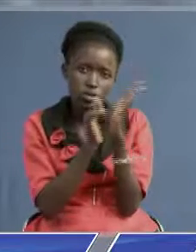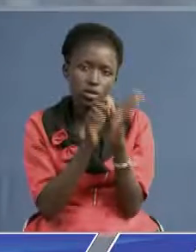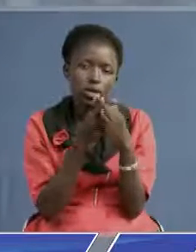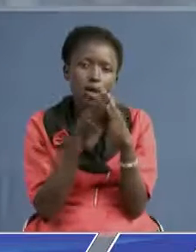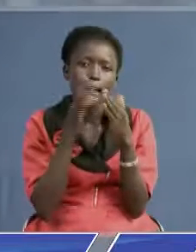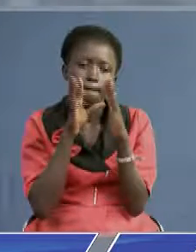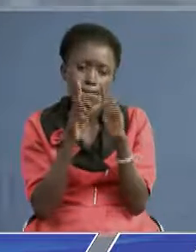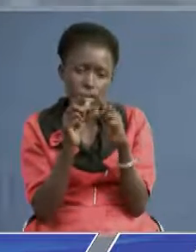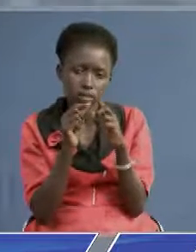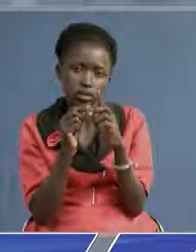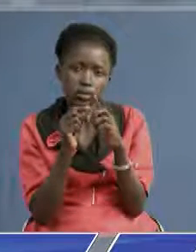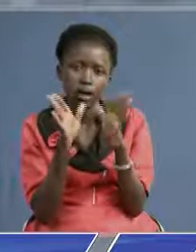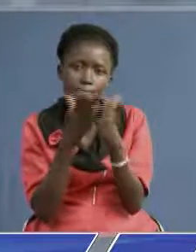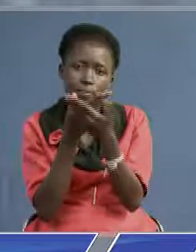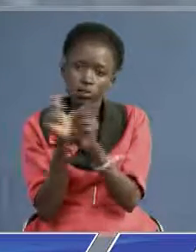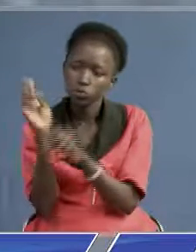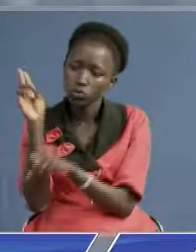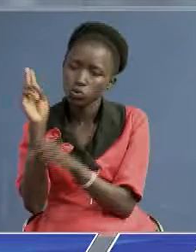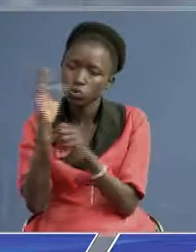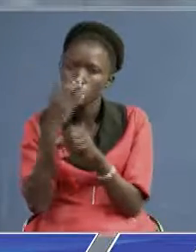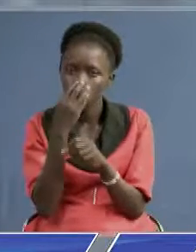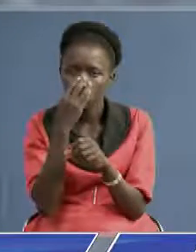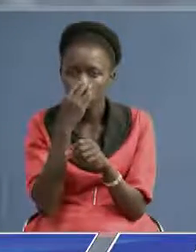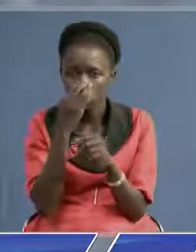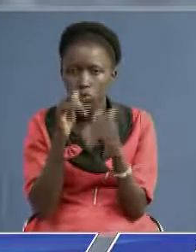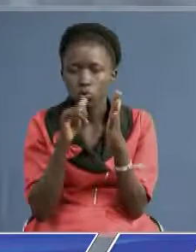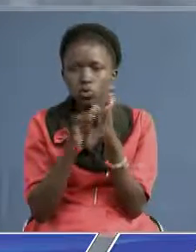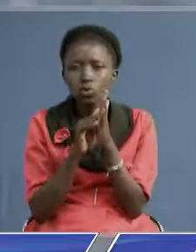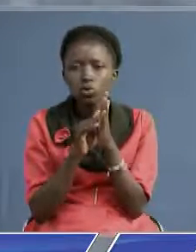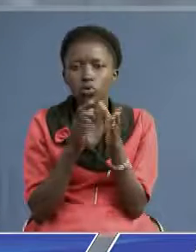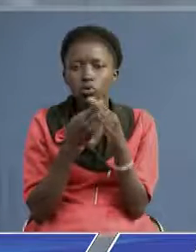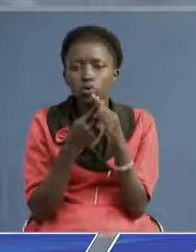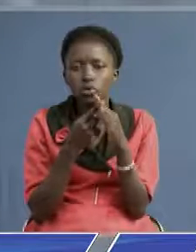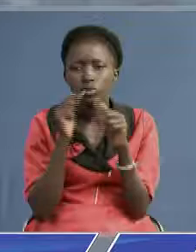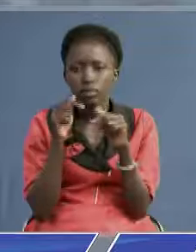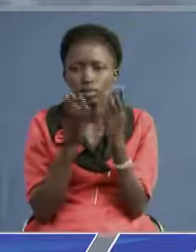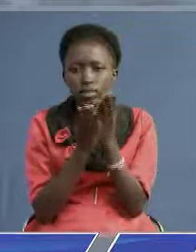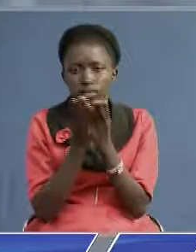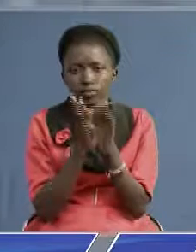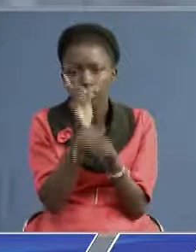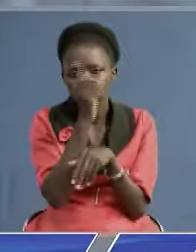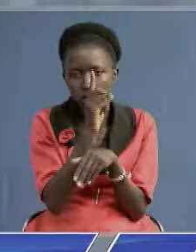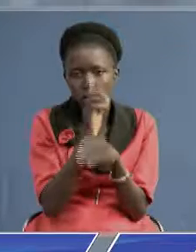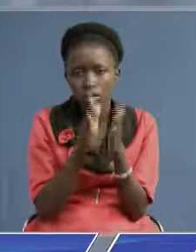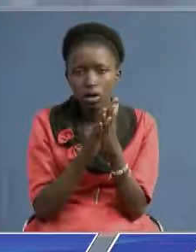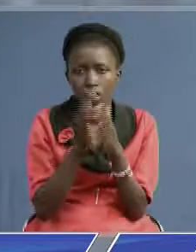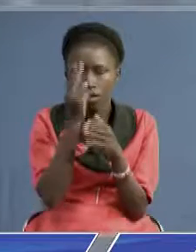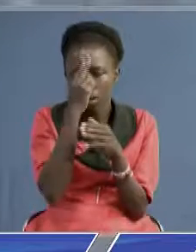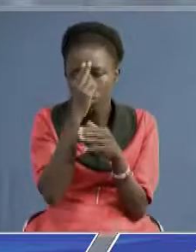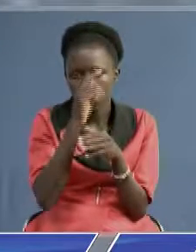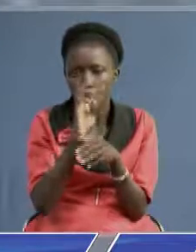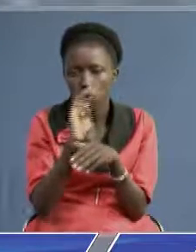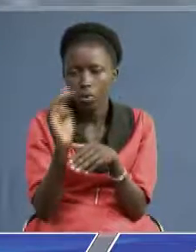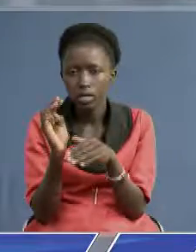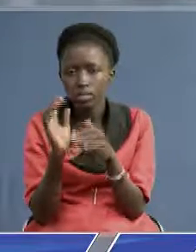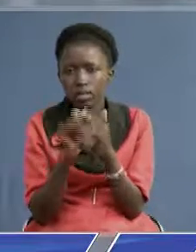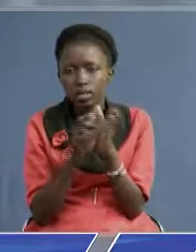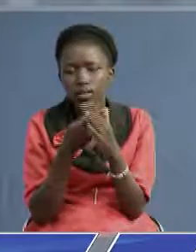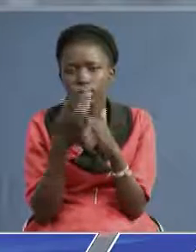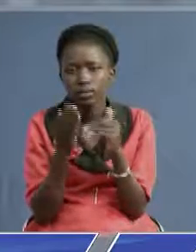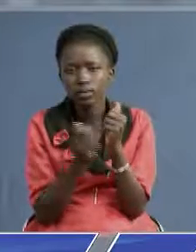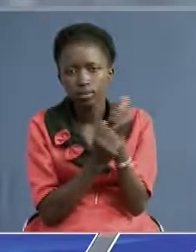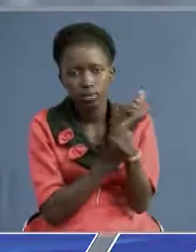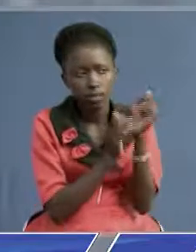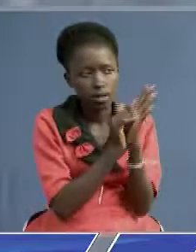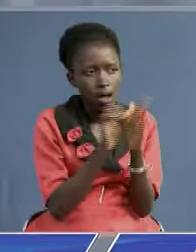This was the message Deputy President William Ruto preached today as he attended church services in Nairobi and Narok West. The DP, backed by